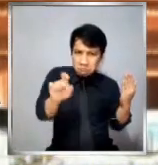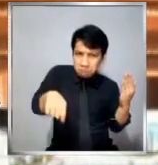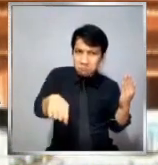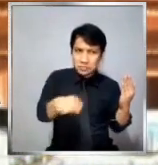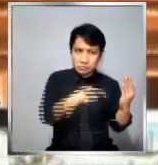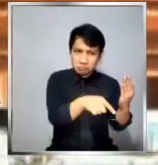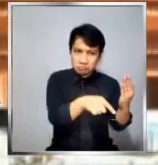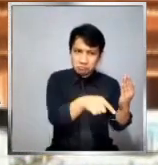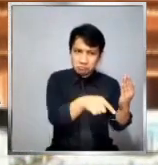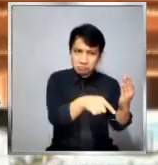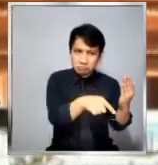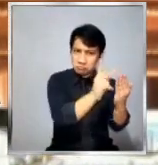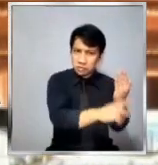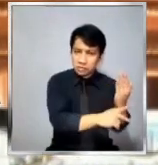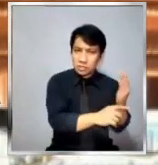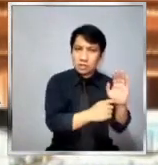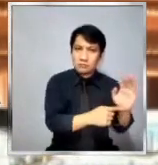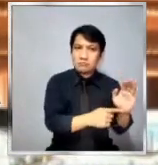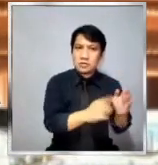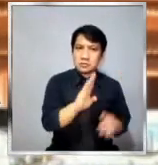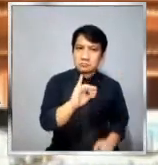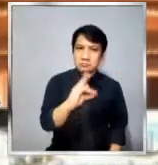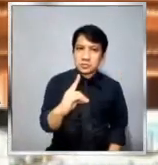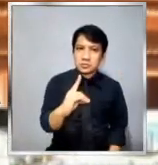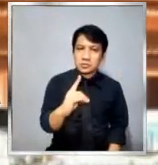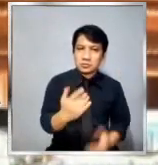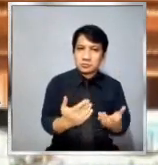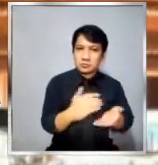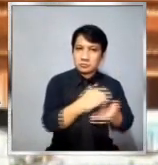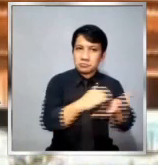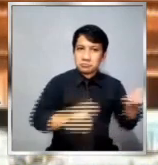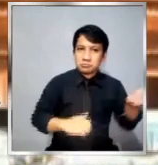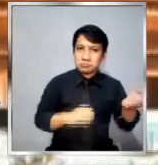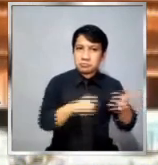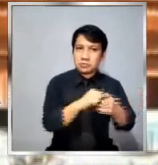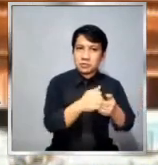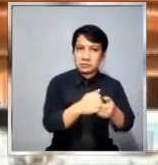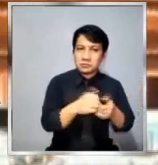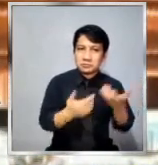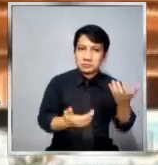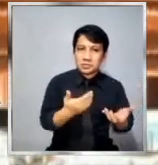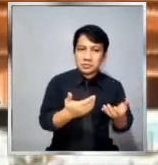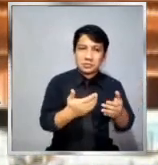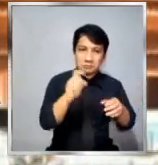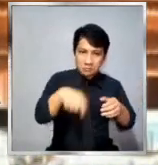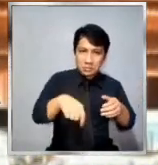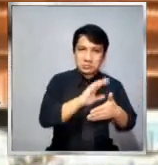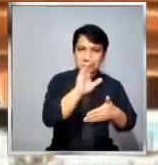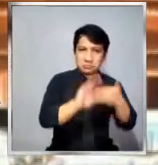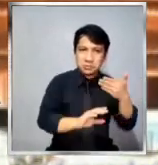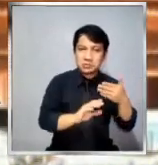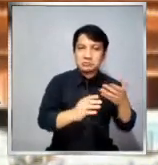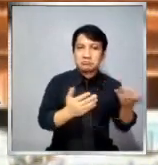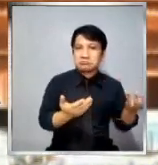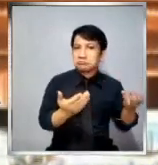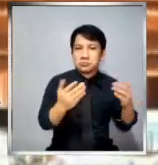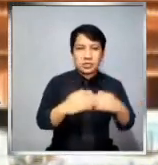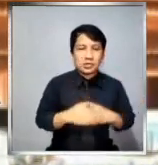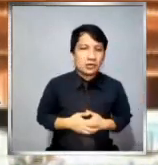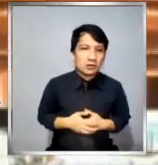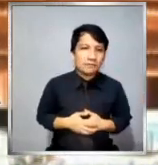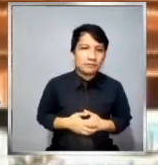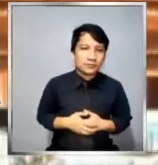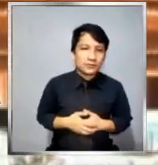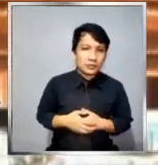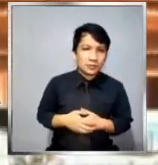already bidded out, unconstructed, uncompleted. another page for